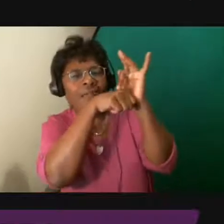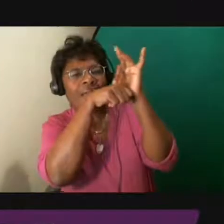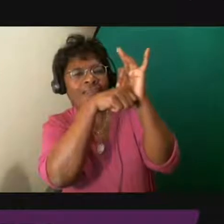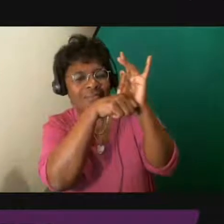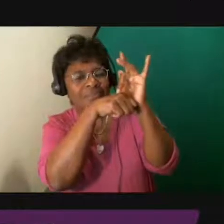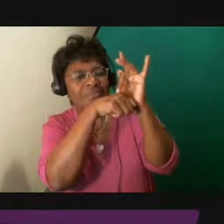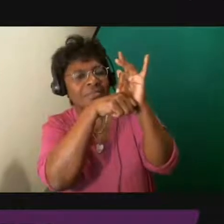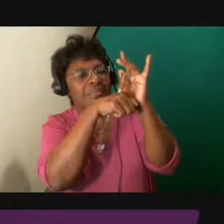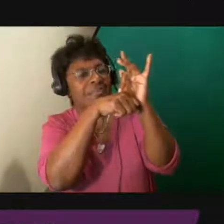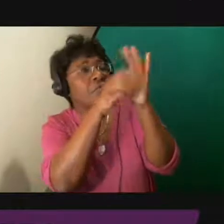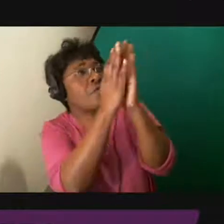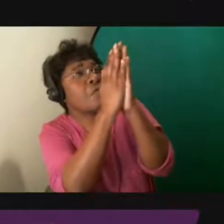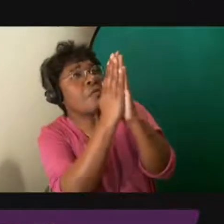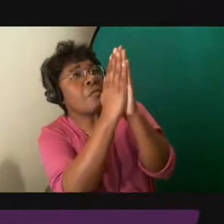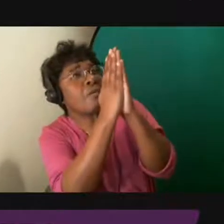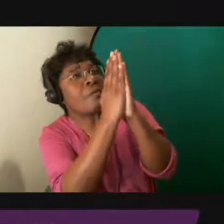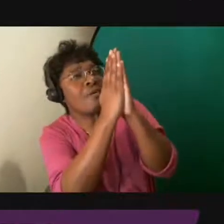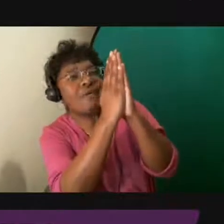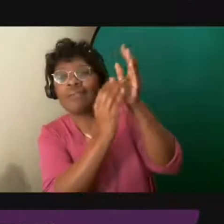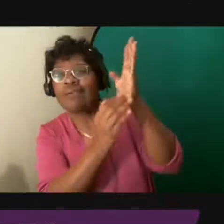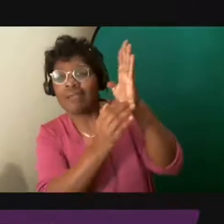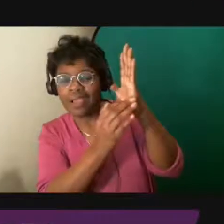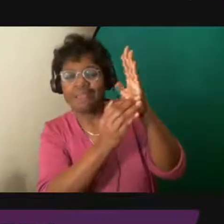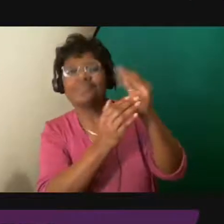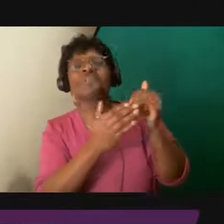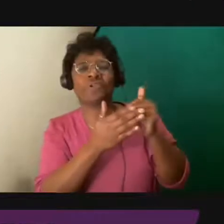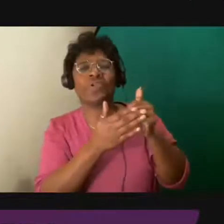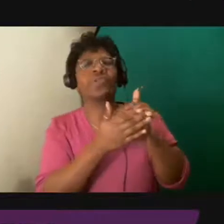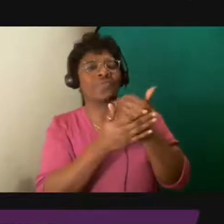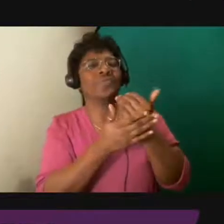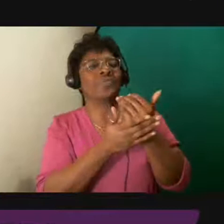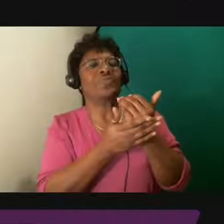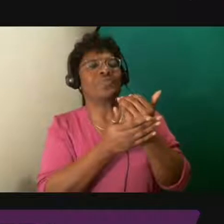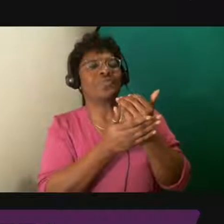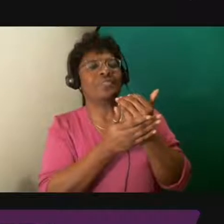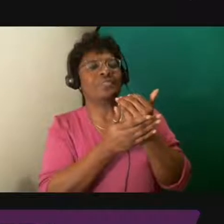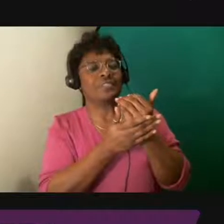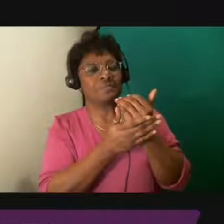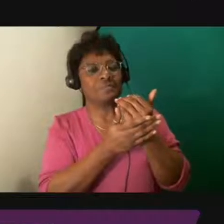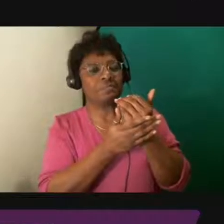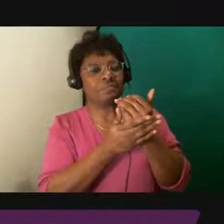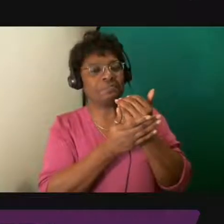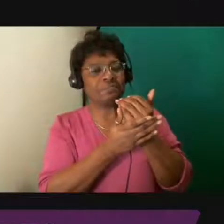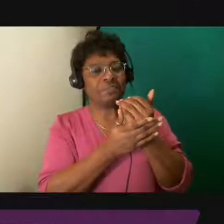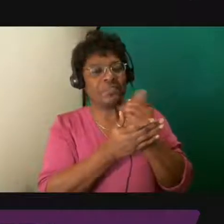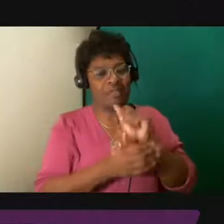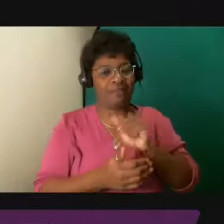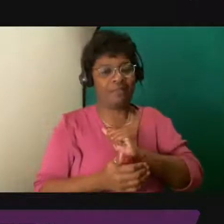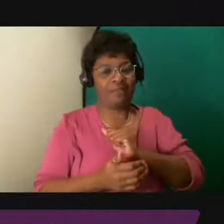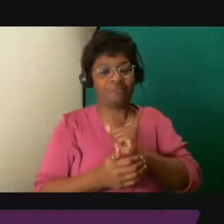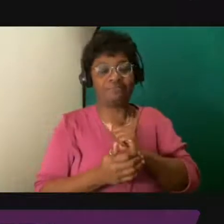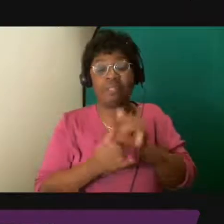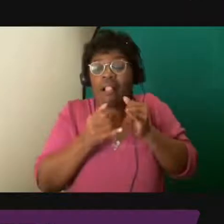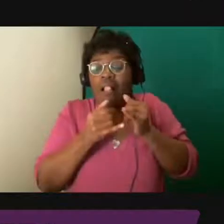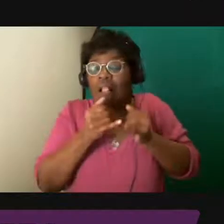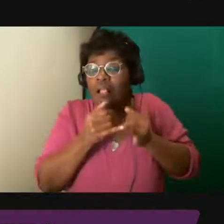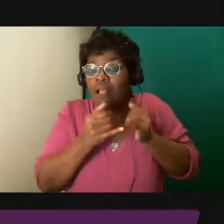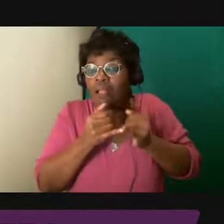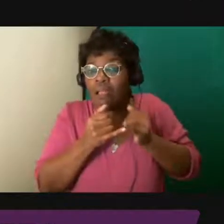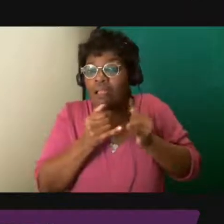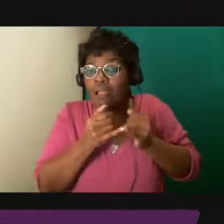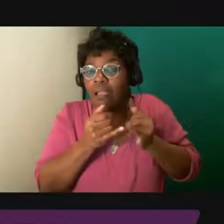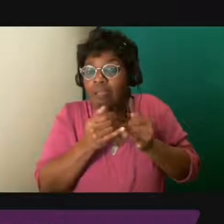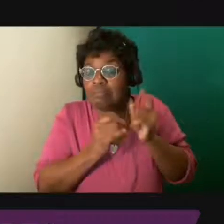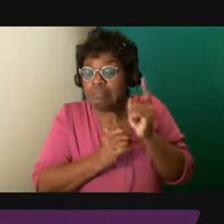you and revives you. So stay connected to God. Here's the last thing. As we